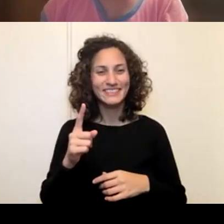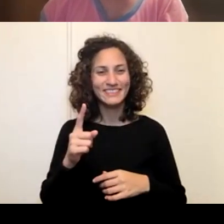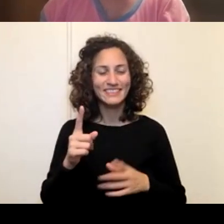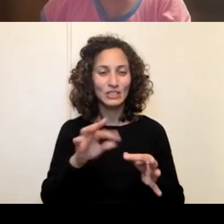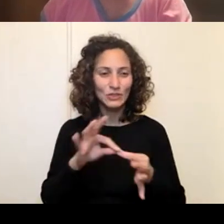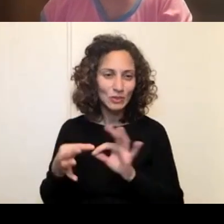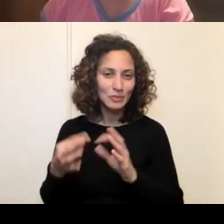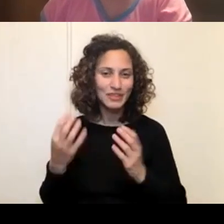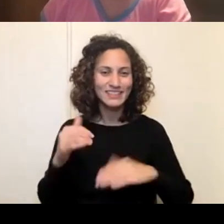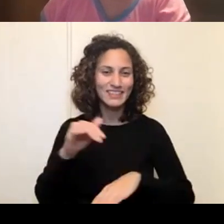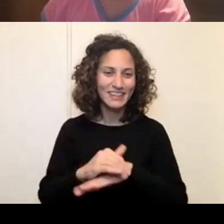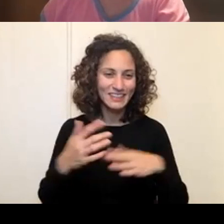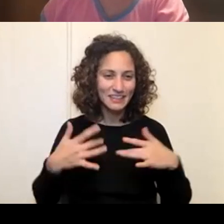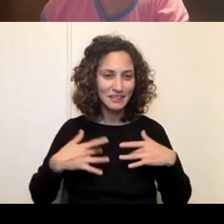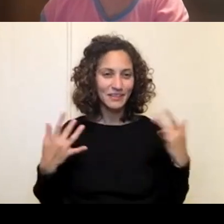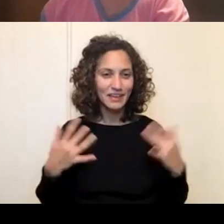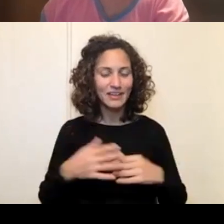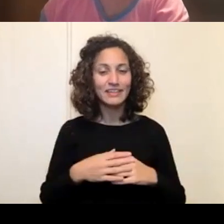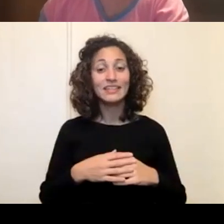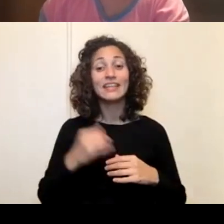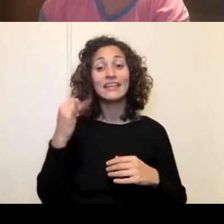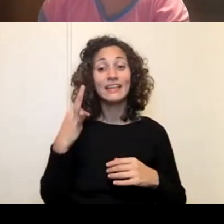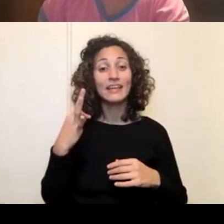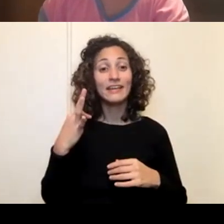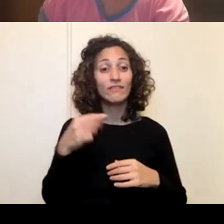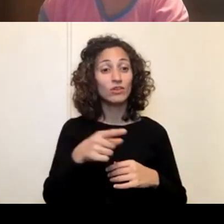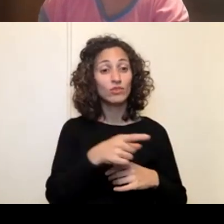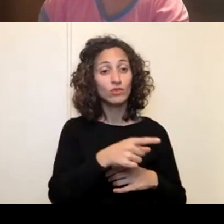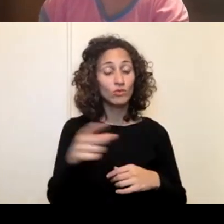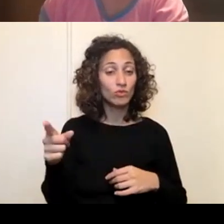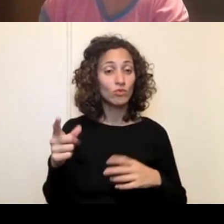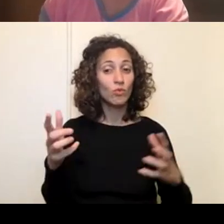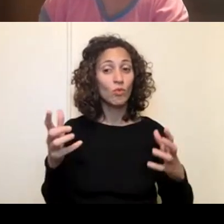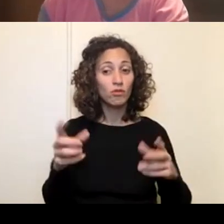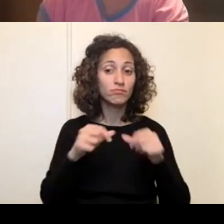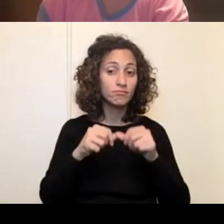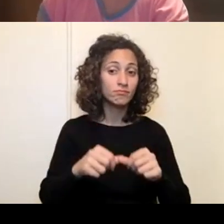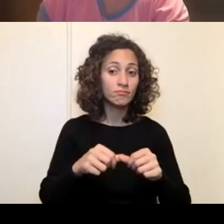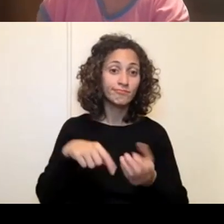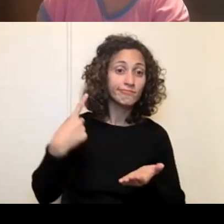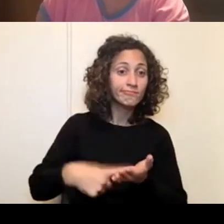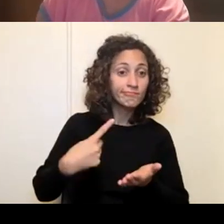interpreting this event. And if you want to continue the conversation,